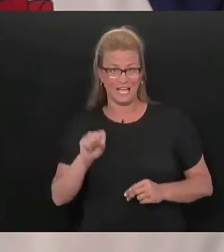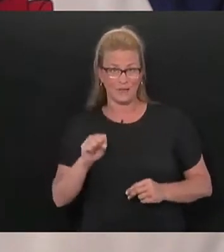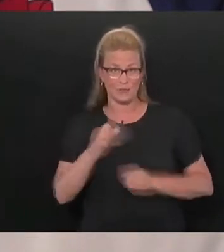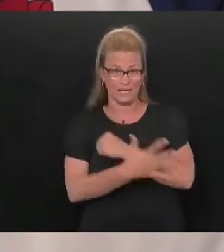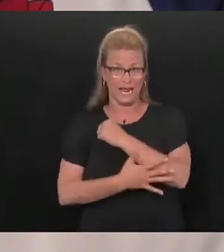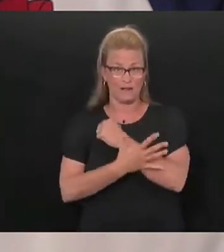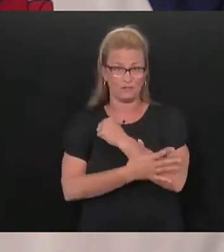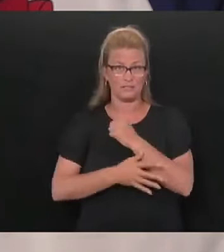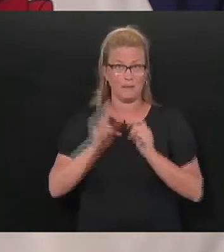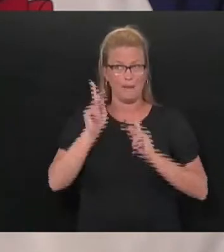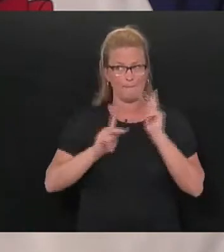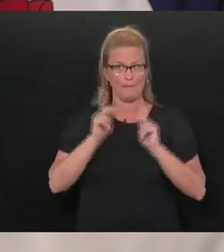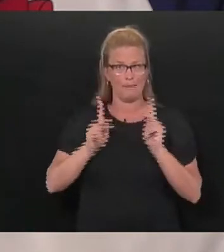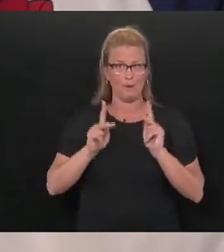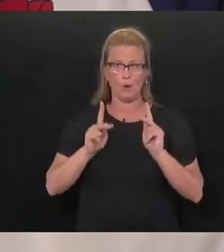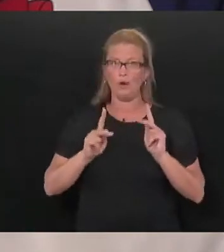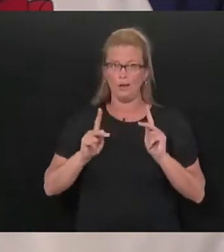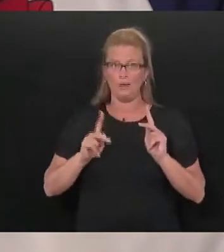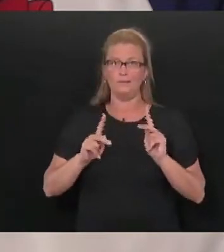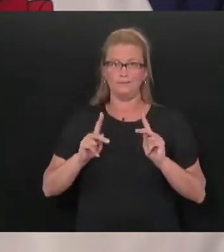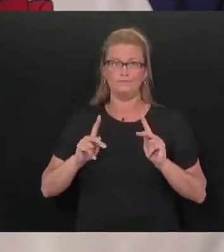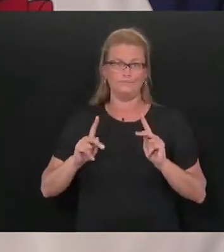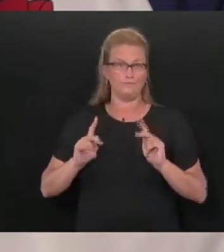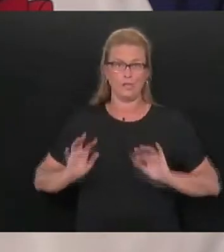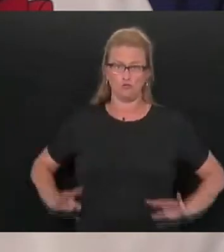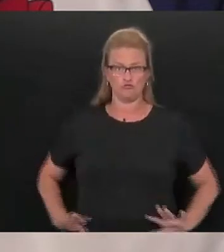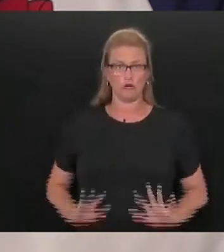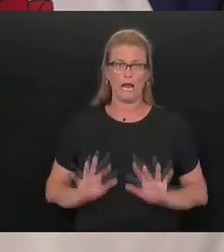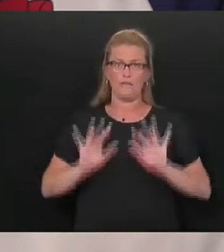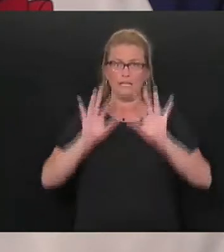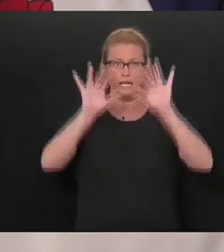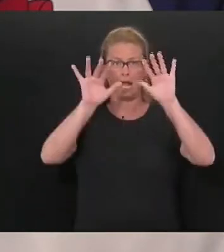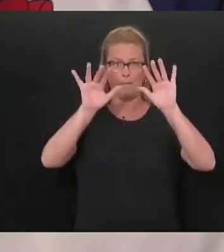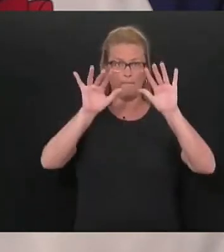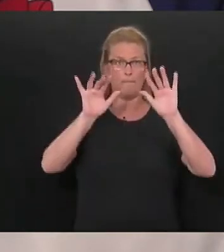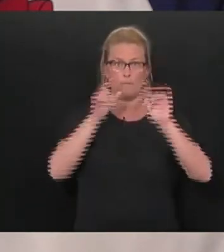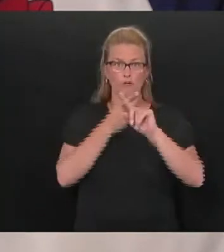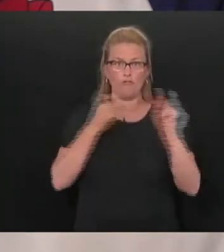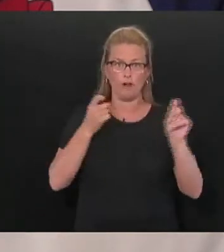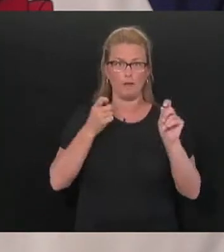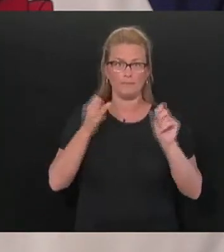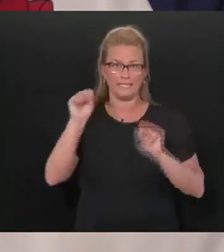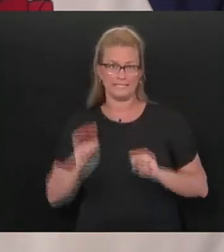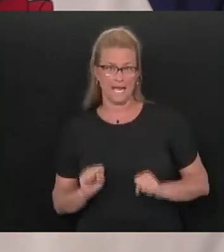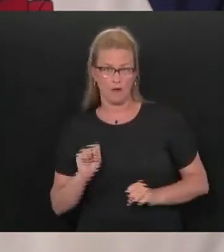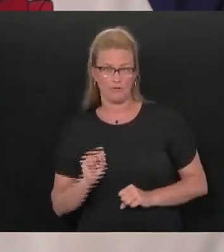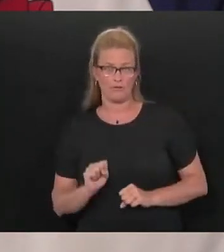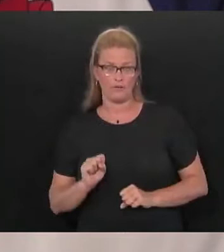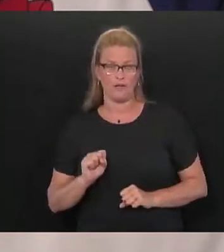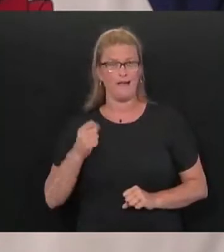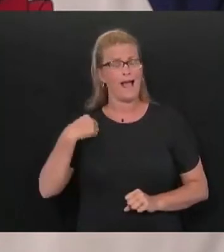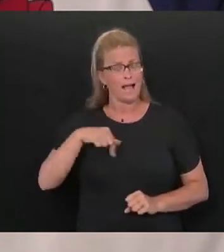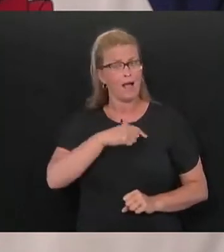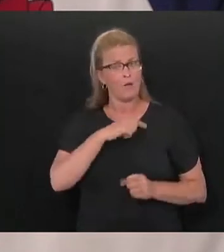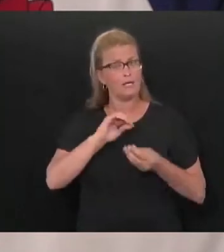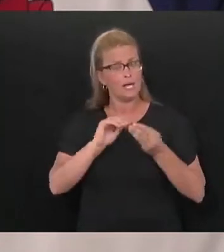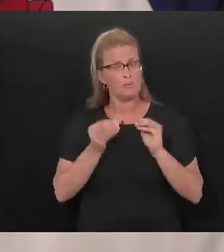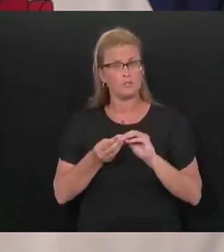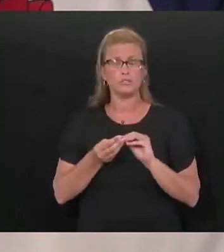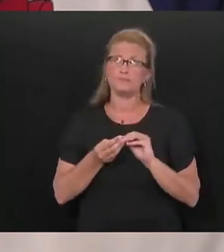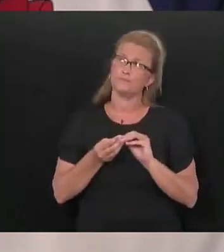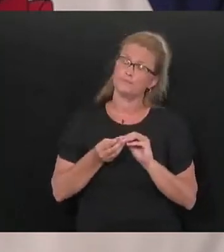this migration north of this terrible virus. And although our numbers,